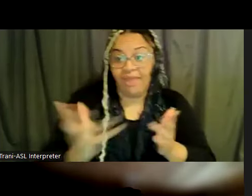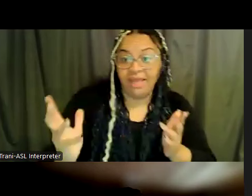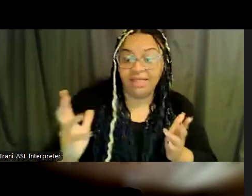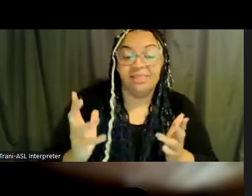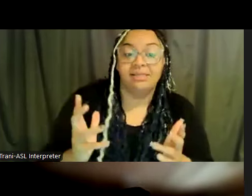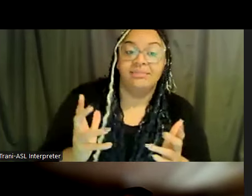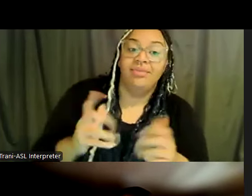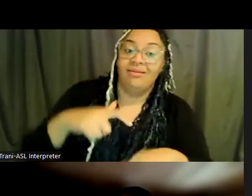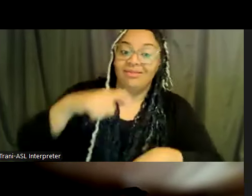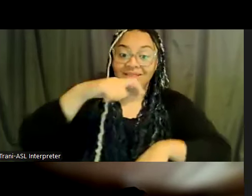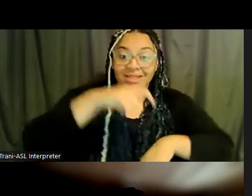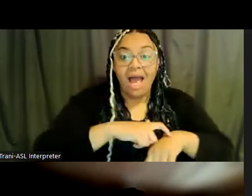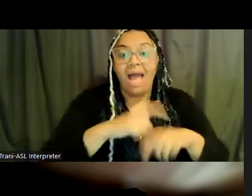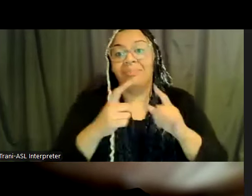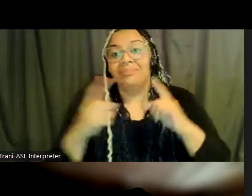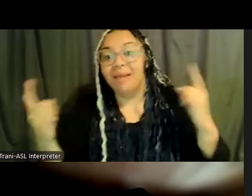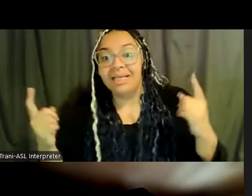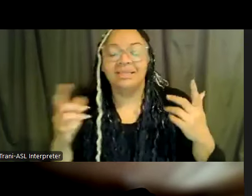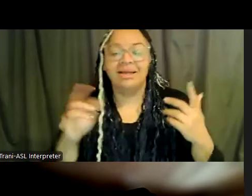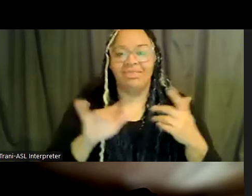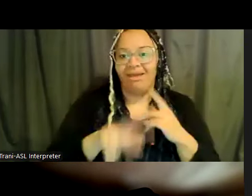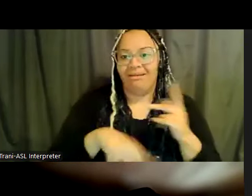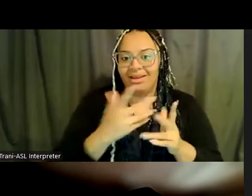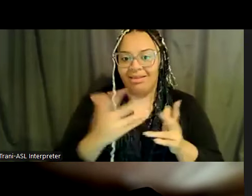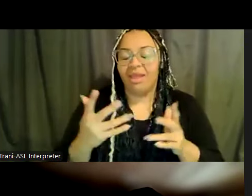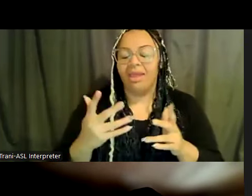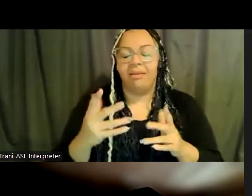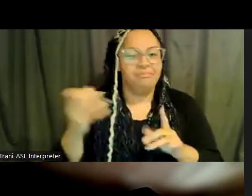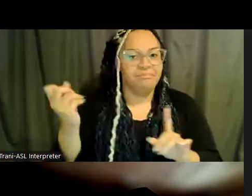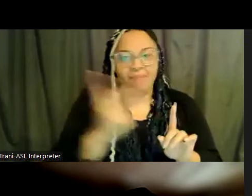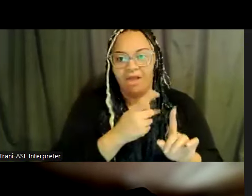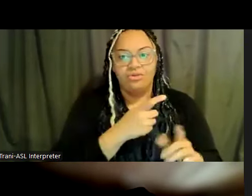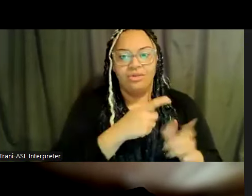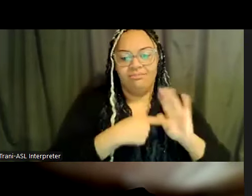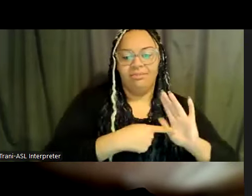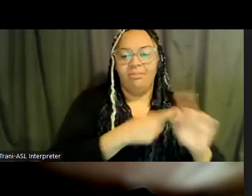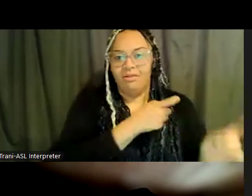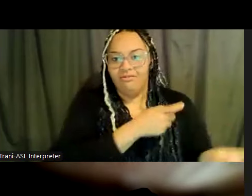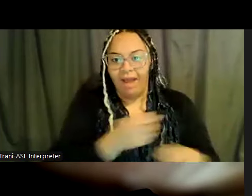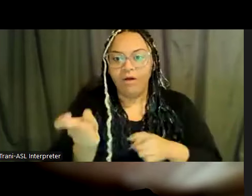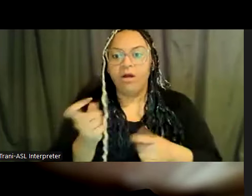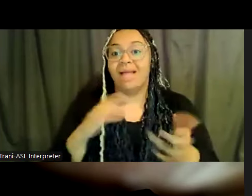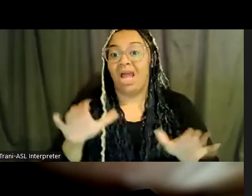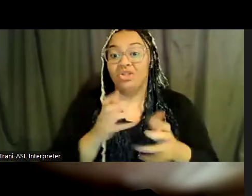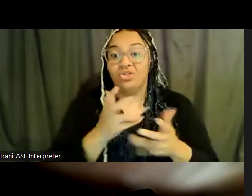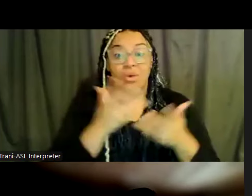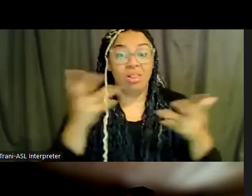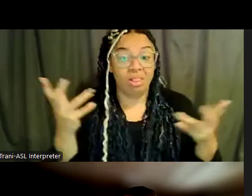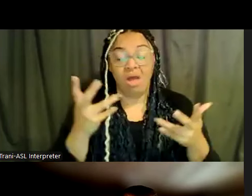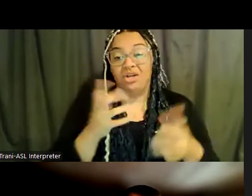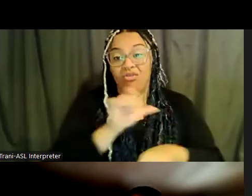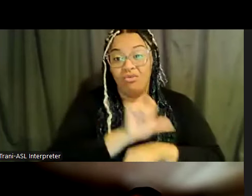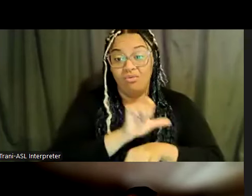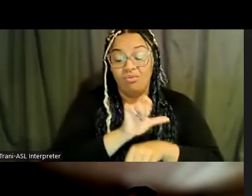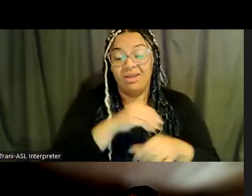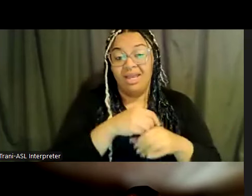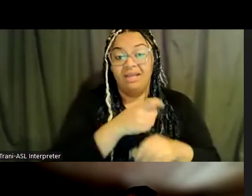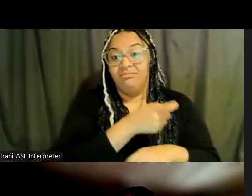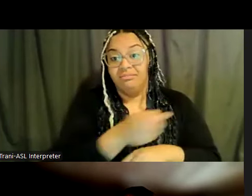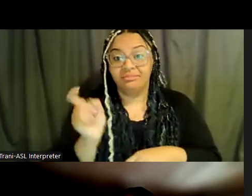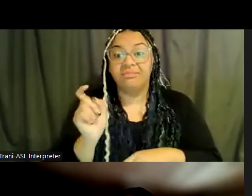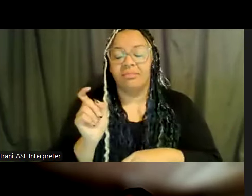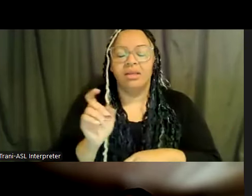to reduce it. You know, going back to this example of firearms, a lot of times, and I do a ton of work in the firearm community, and we're going to dive into that deeper